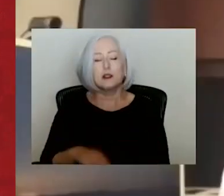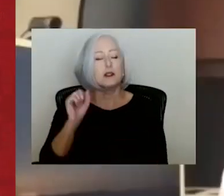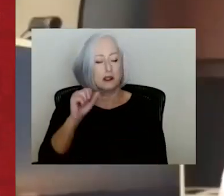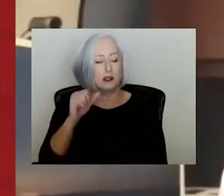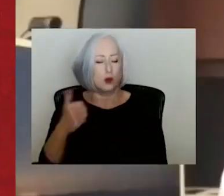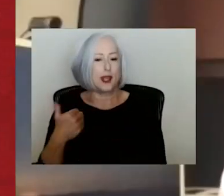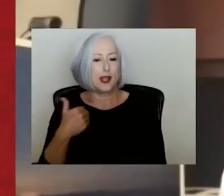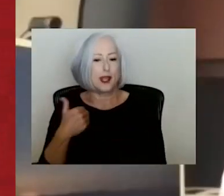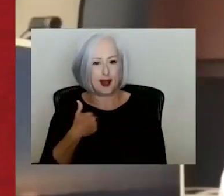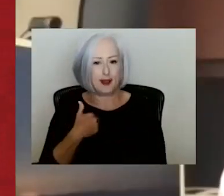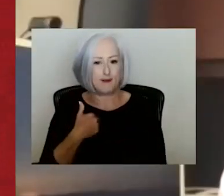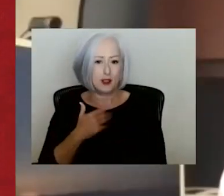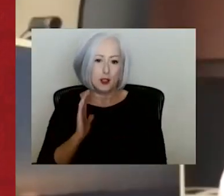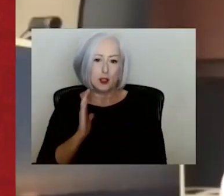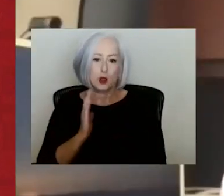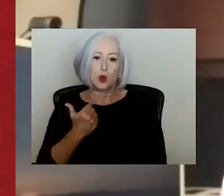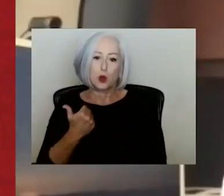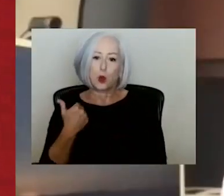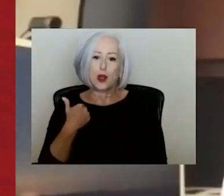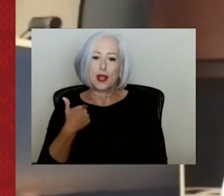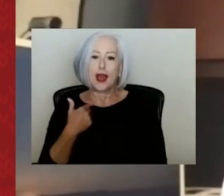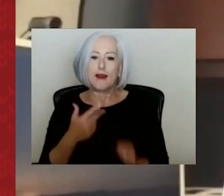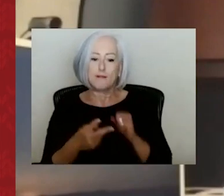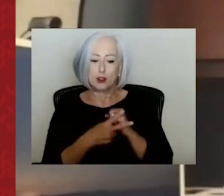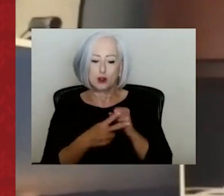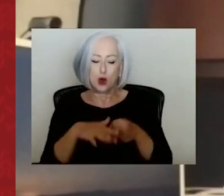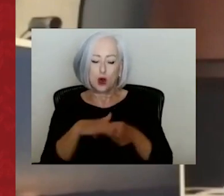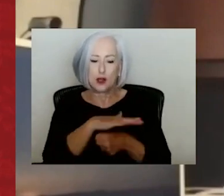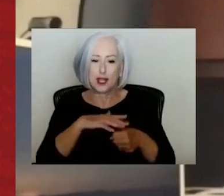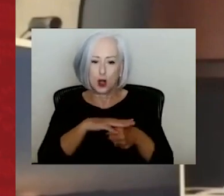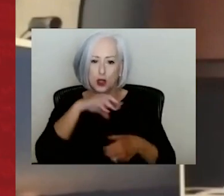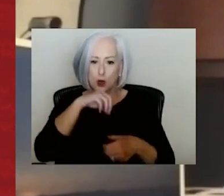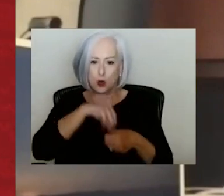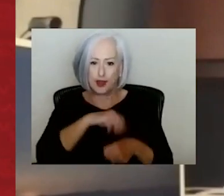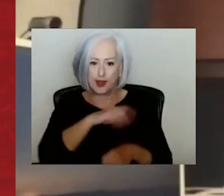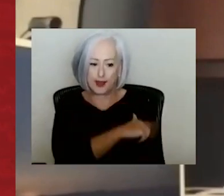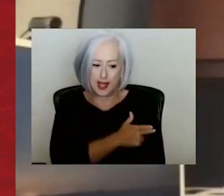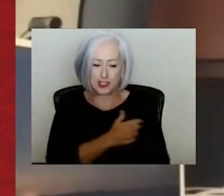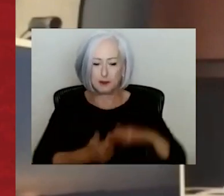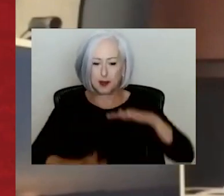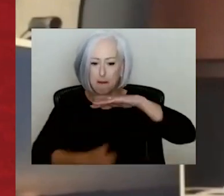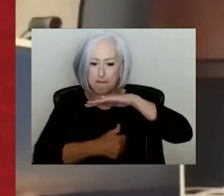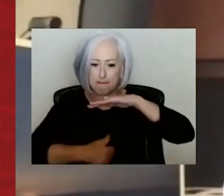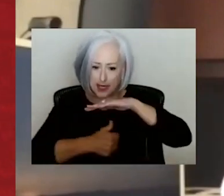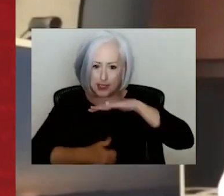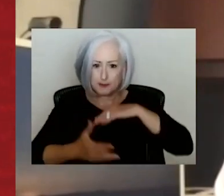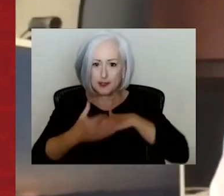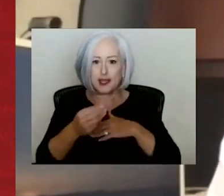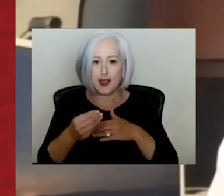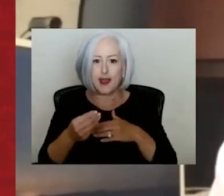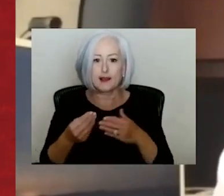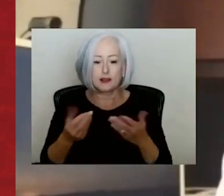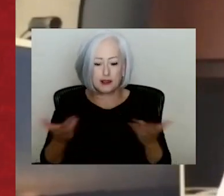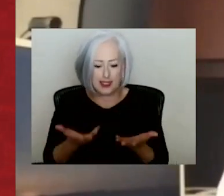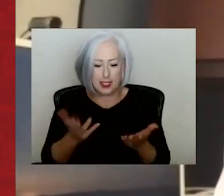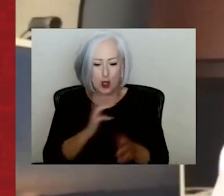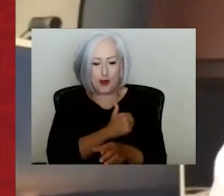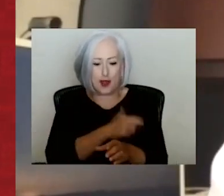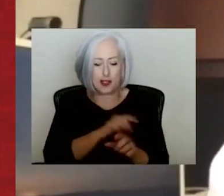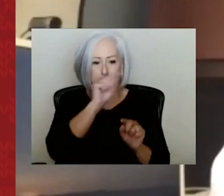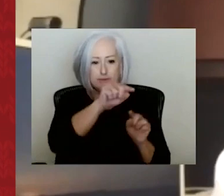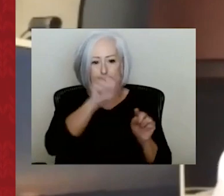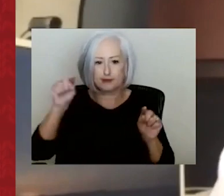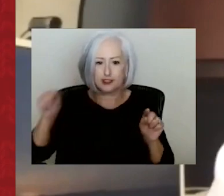have our own storage areas within the hospital, basement area, as well as on campus, some other locations where we